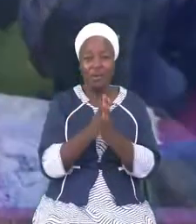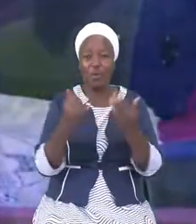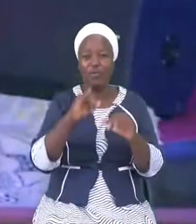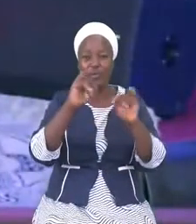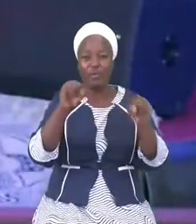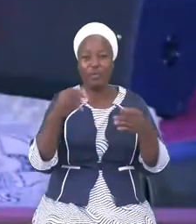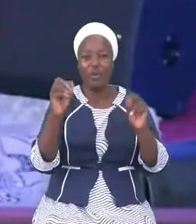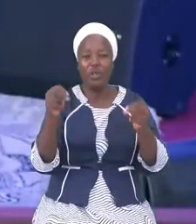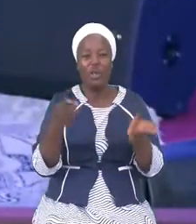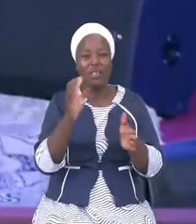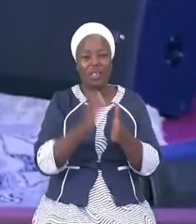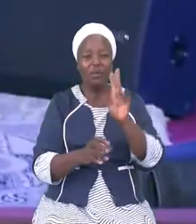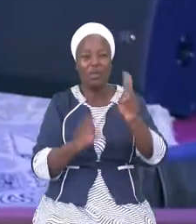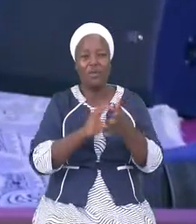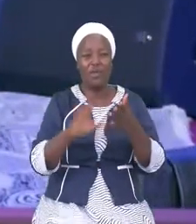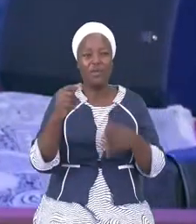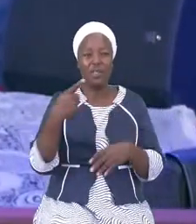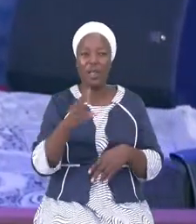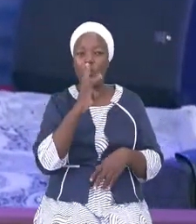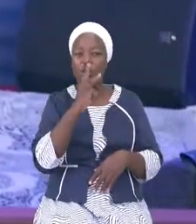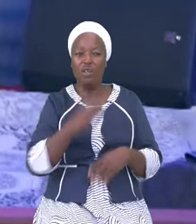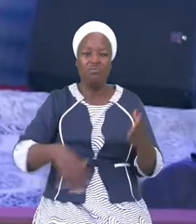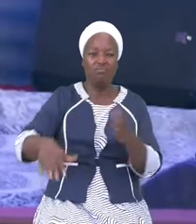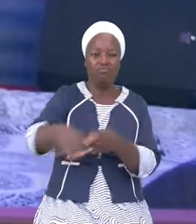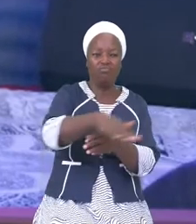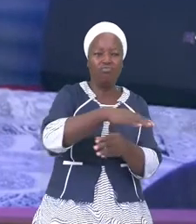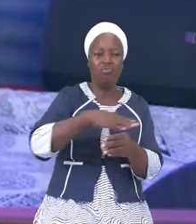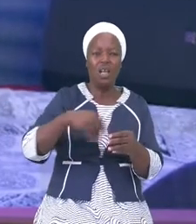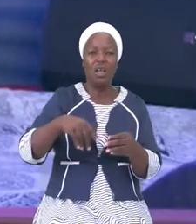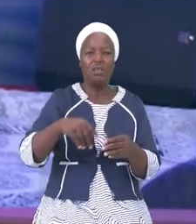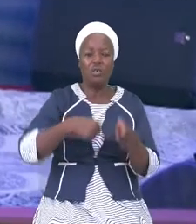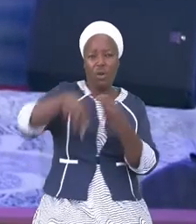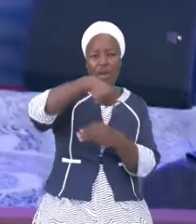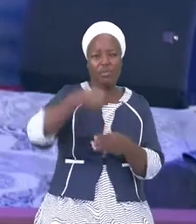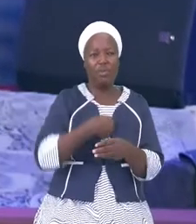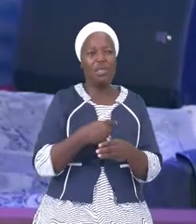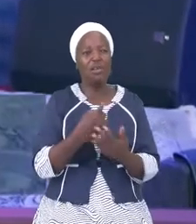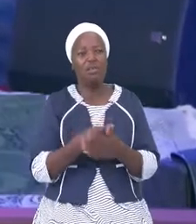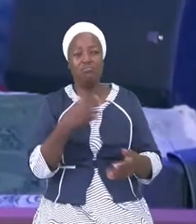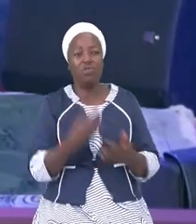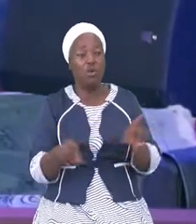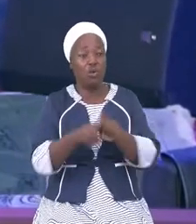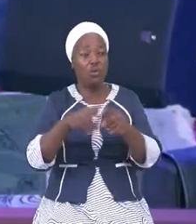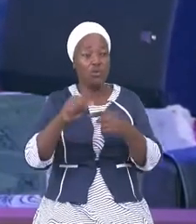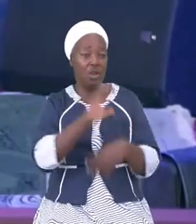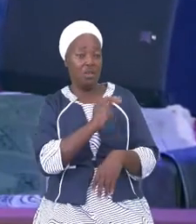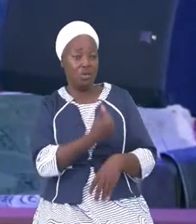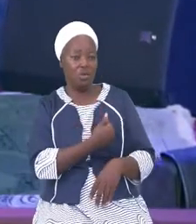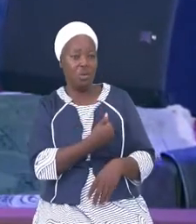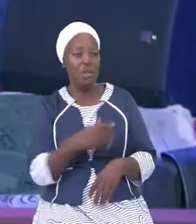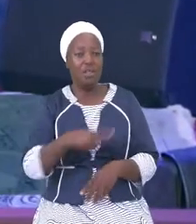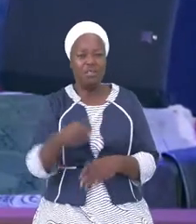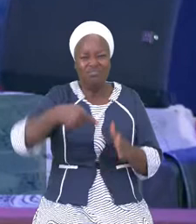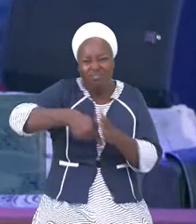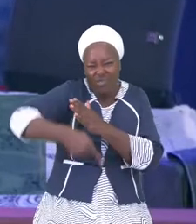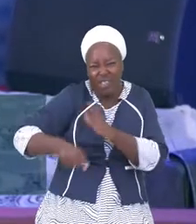verse 5. The waters compass me about, even to the soul. The depths close me